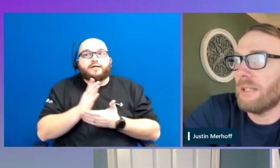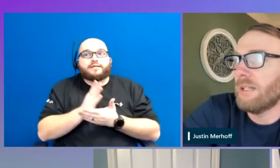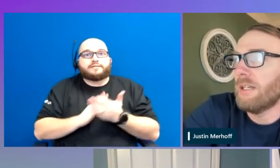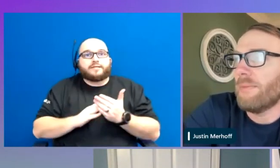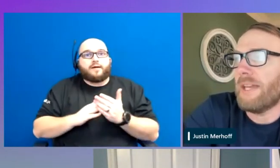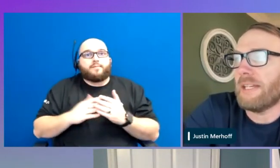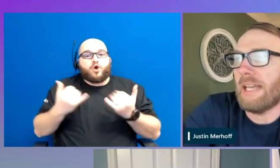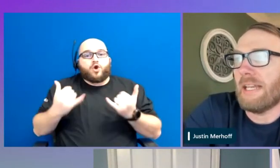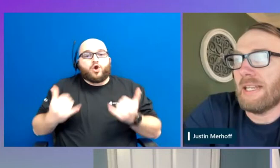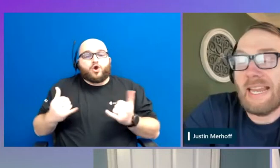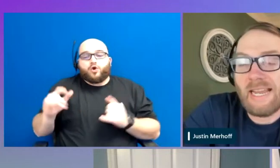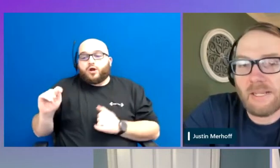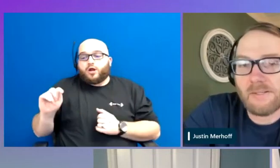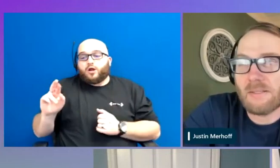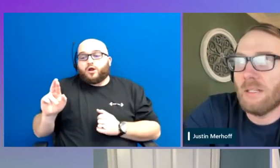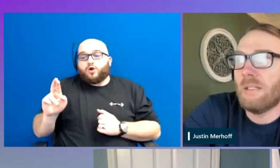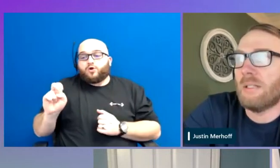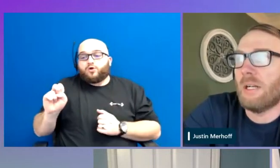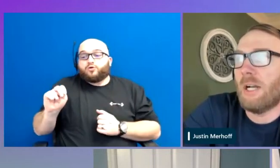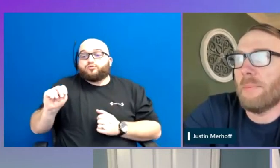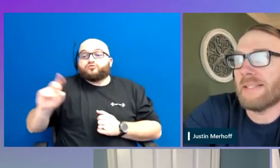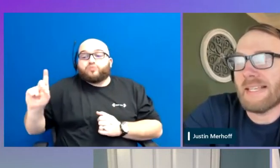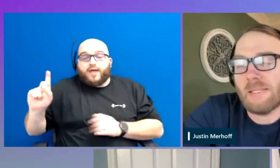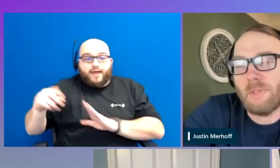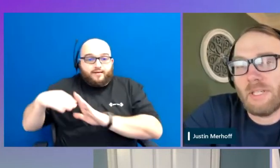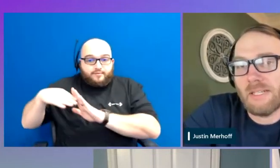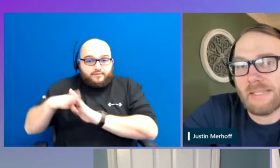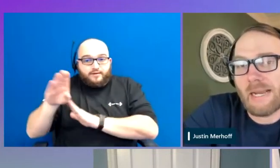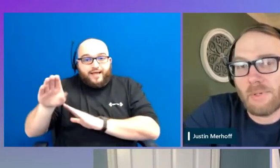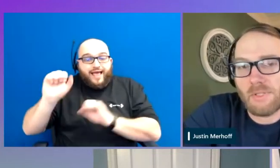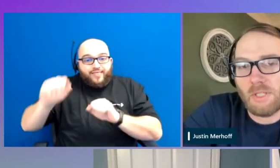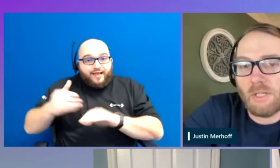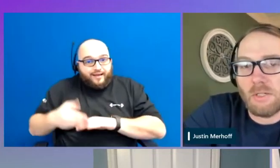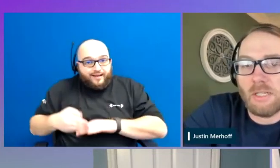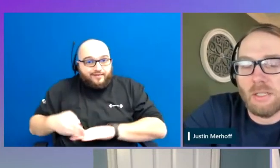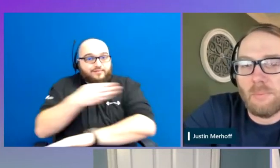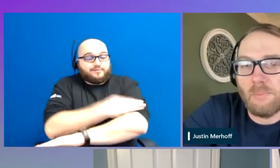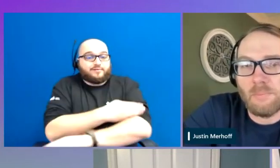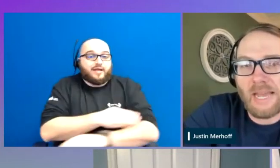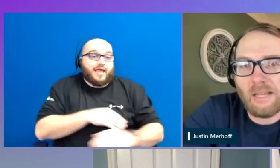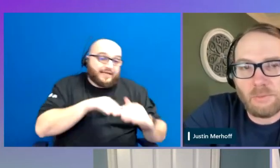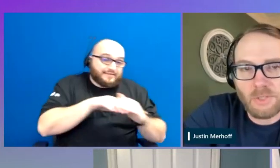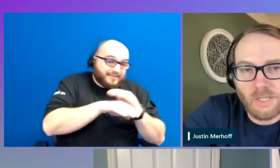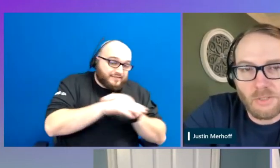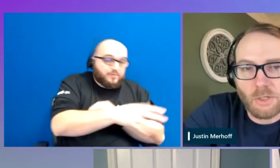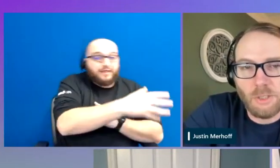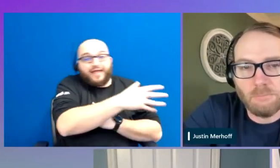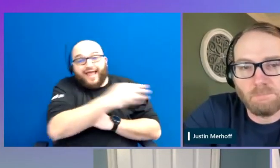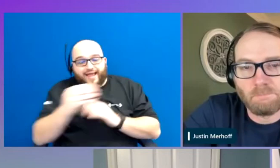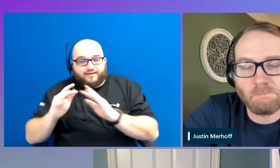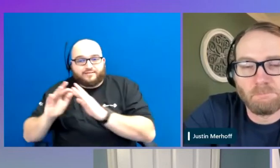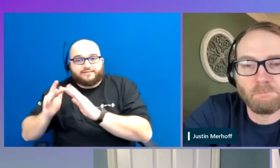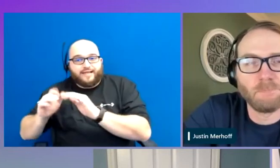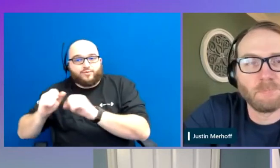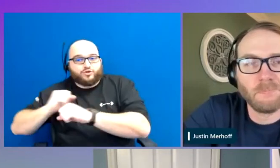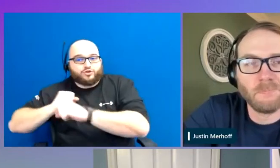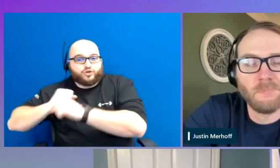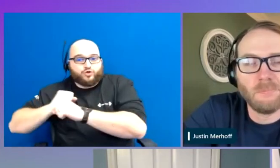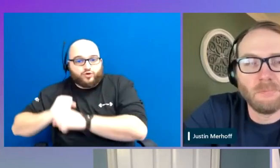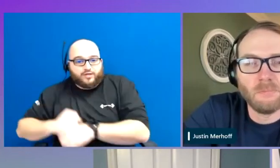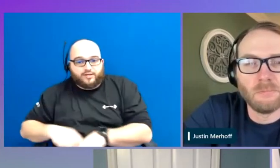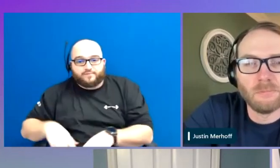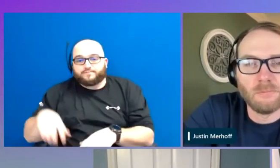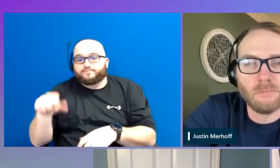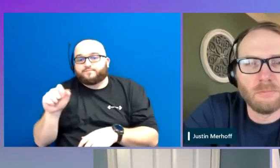technologies that can enhance accessibility and cybersecurity? Ali, would you like to start? Yes,